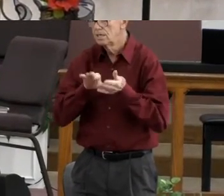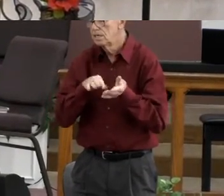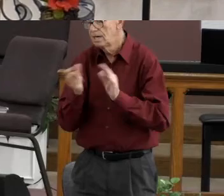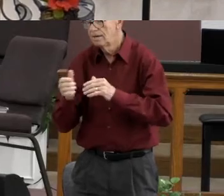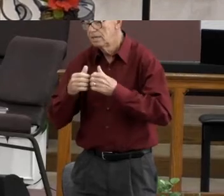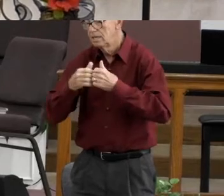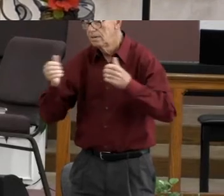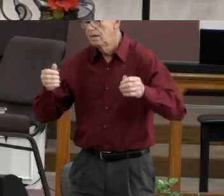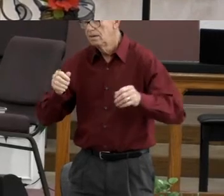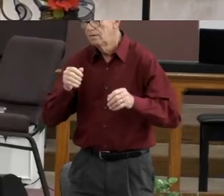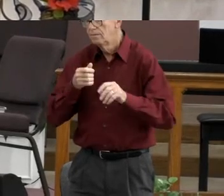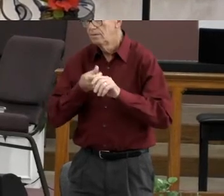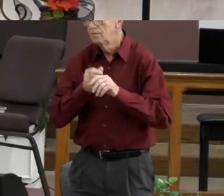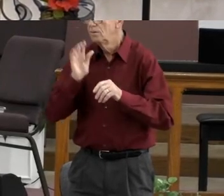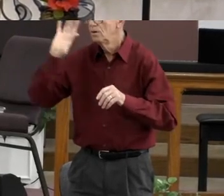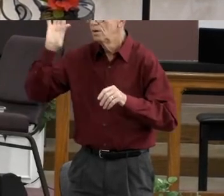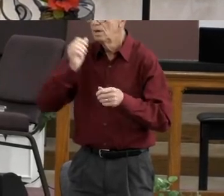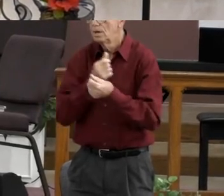Your love.